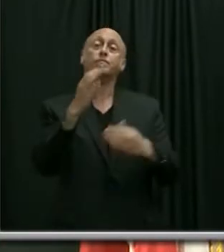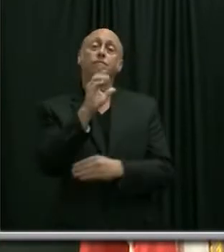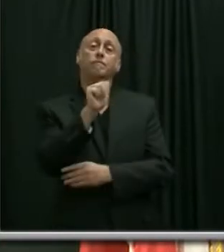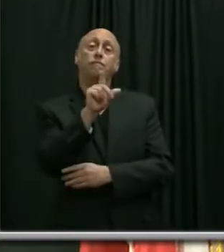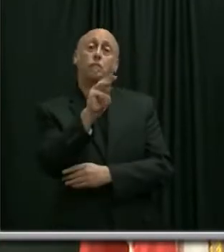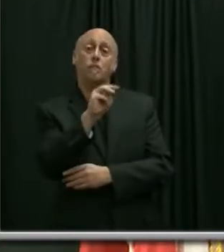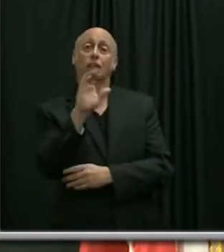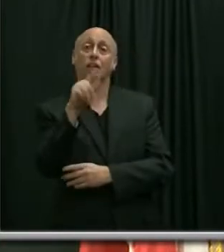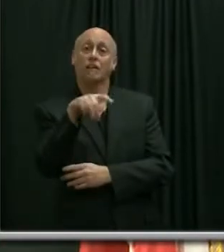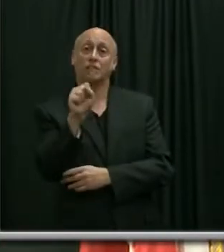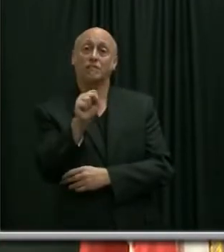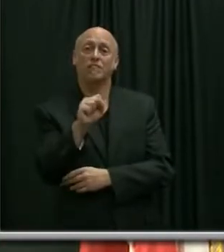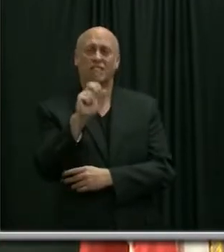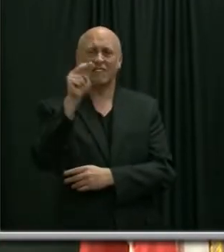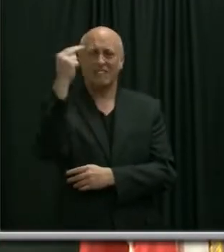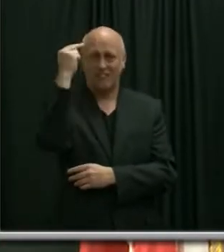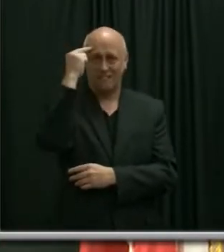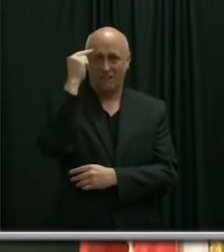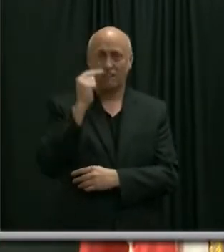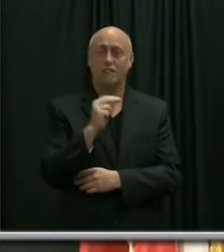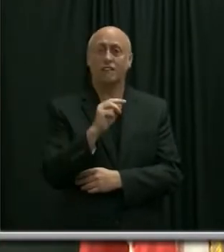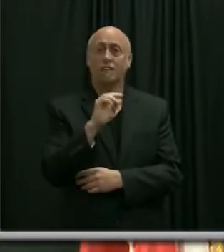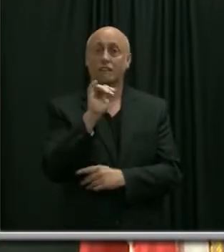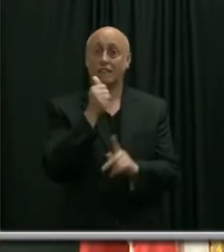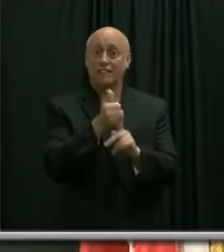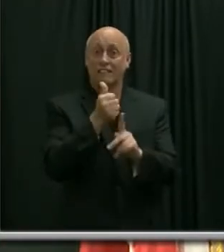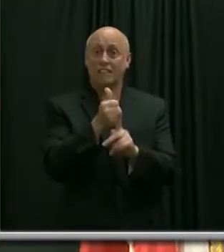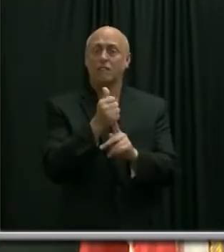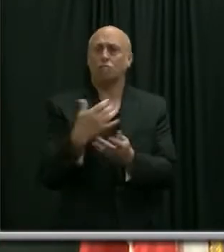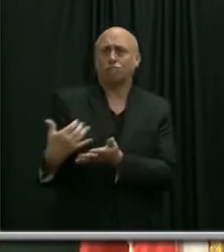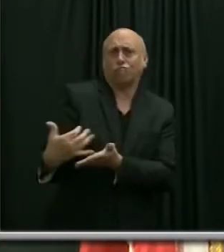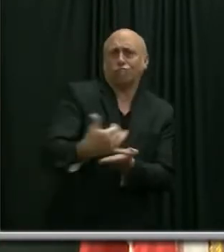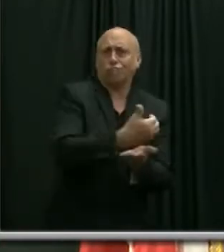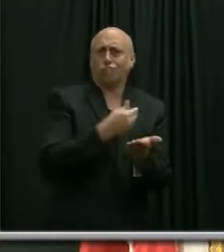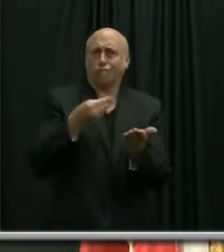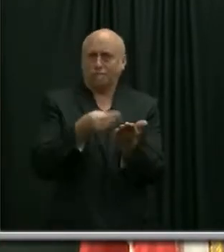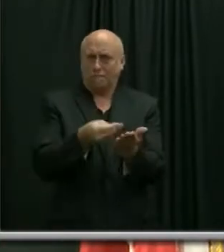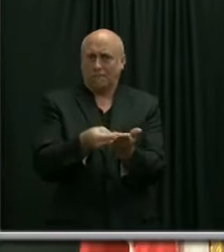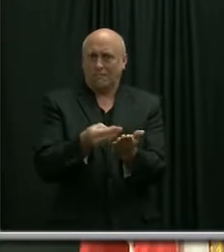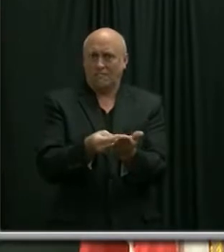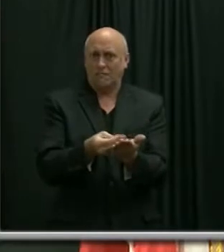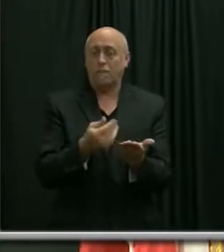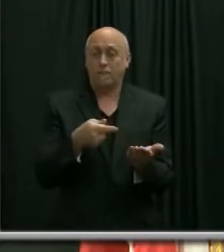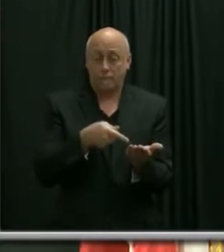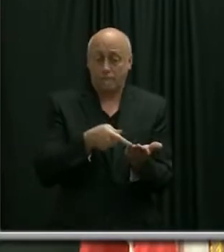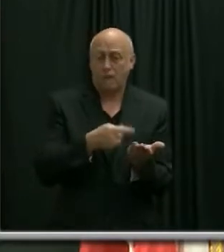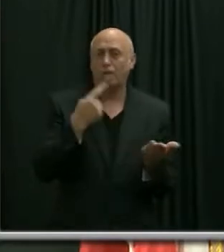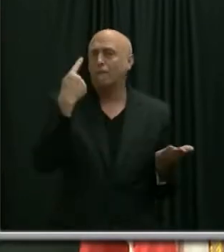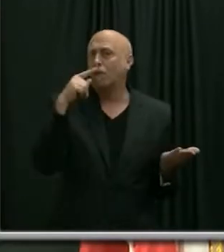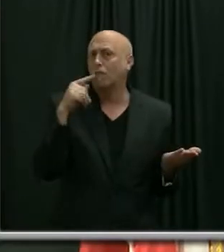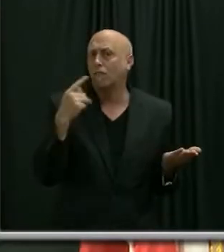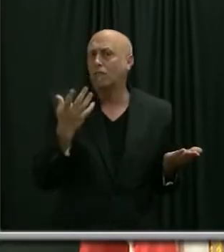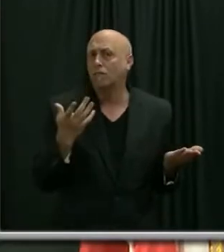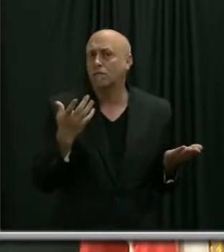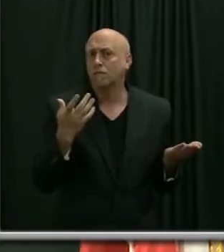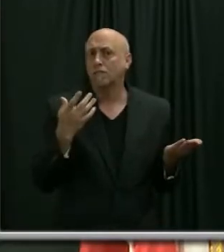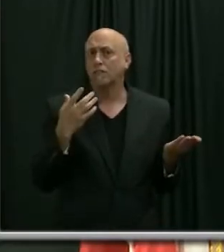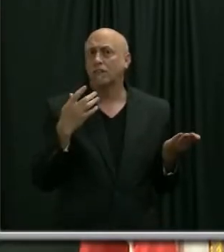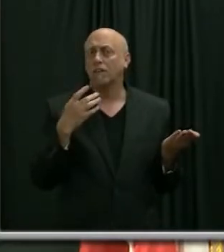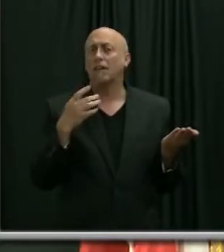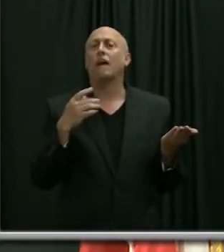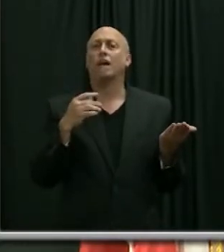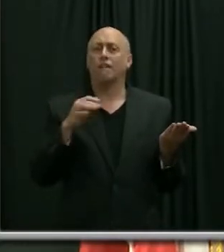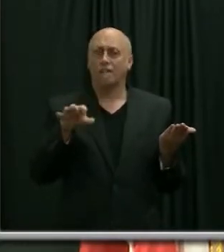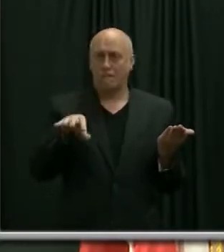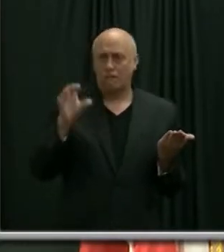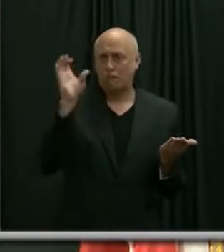Capps, of Nashville. Mr. Capps personally raised funds, which he then used to, through his resources